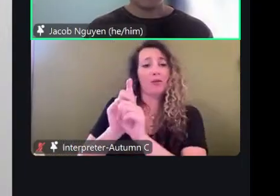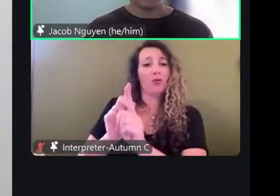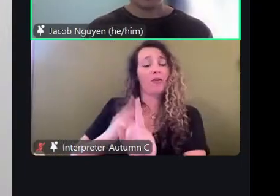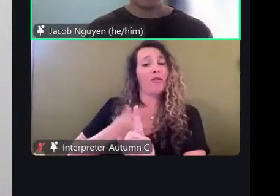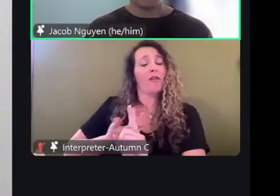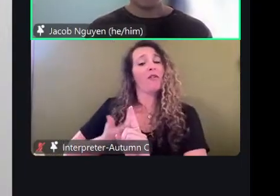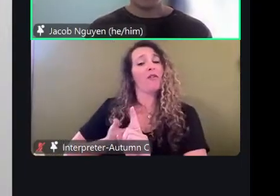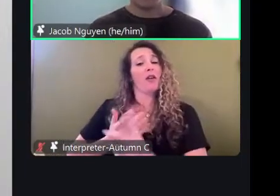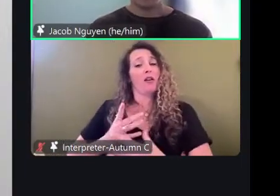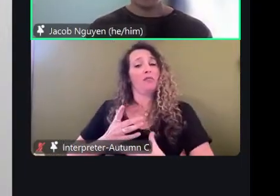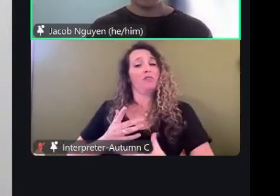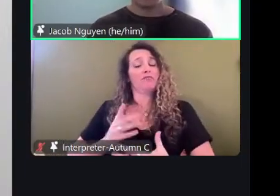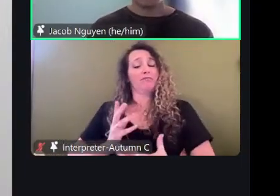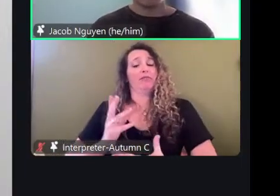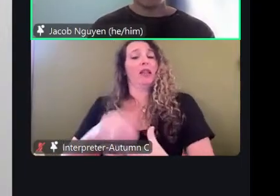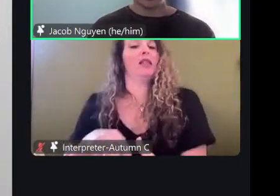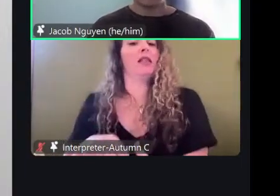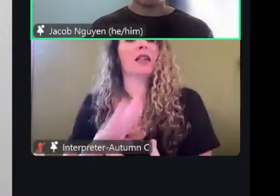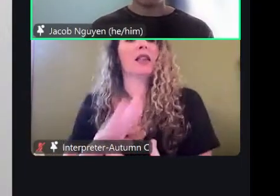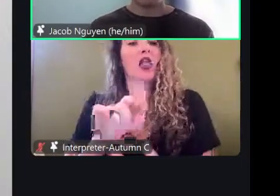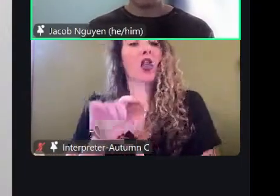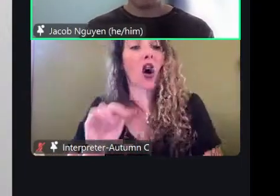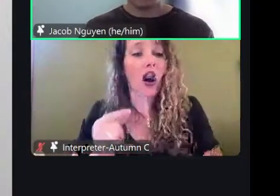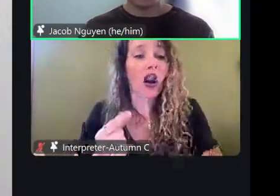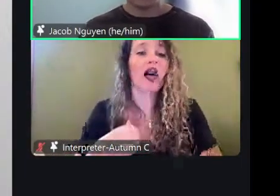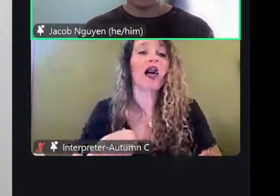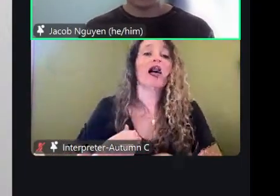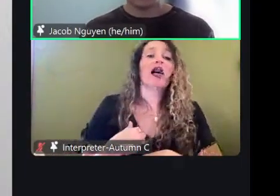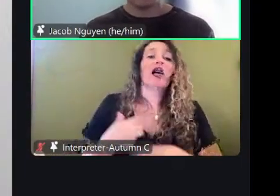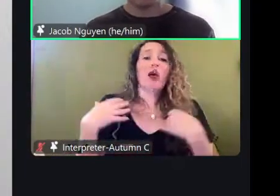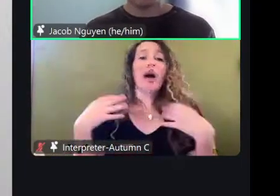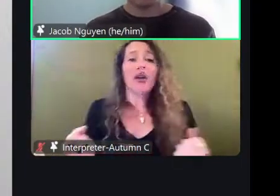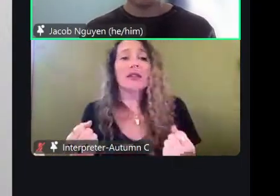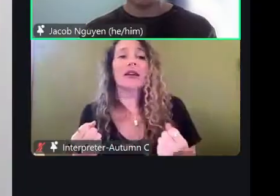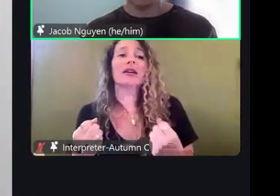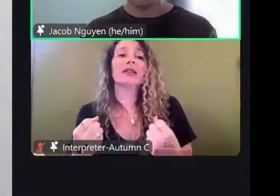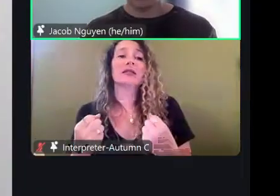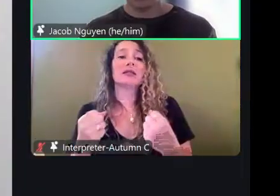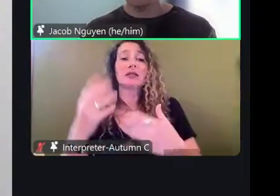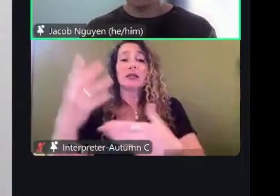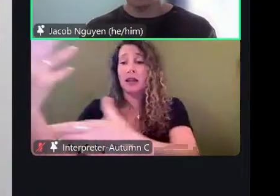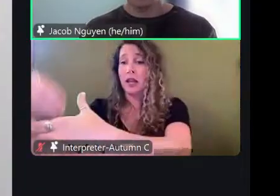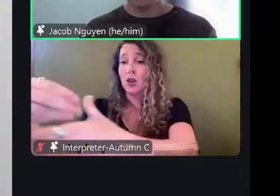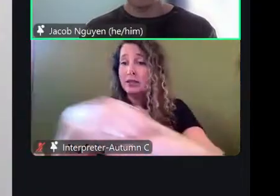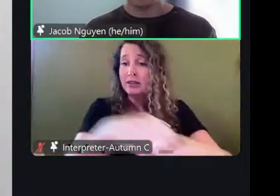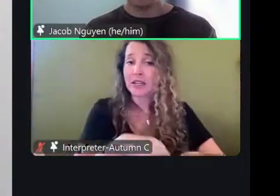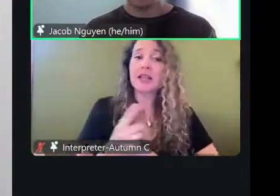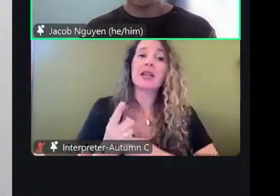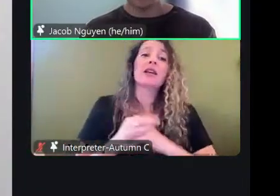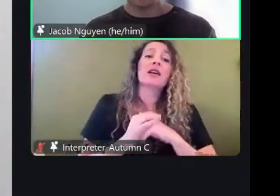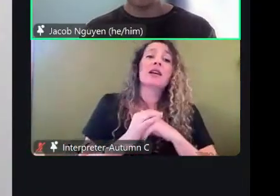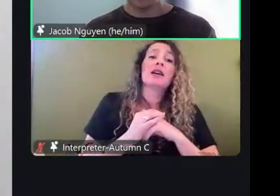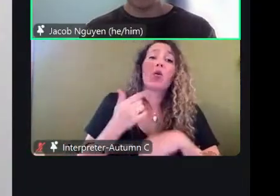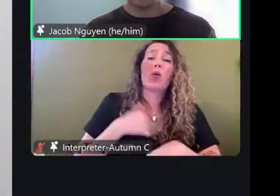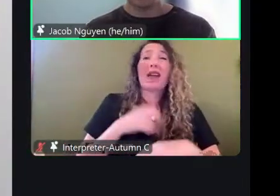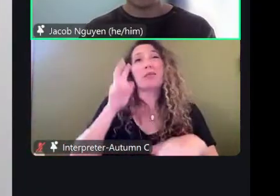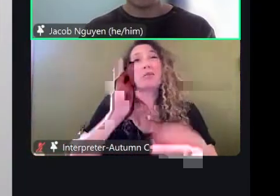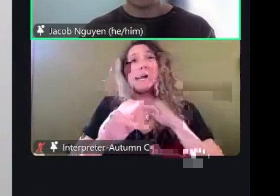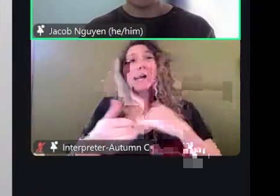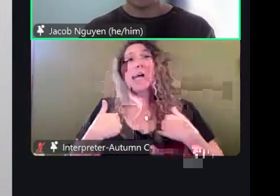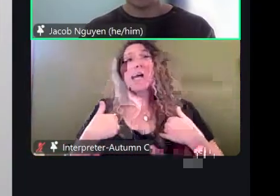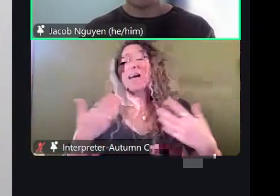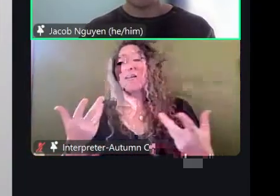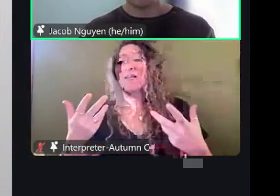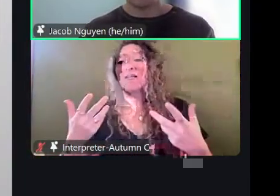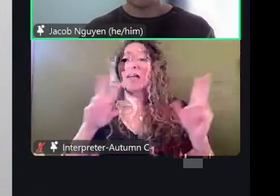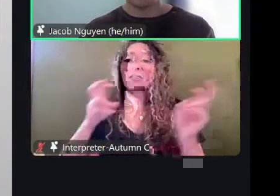of institutional inclusivity, as those are projected conclusions as well. And we project to have